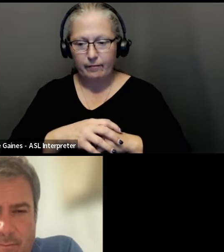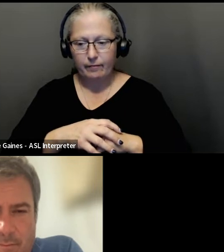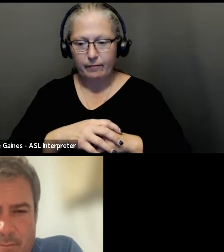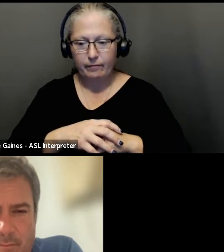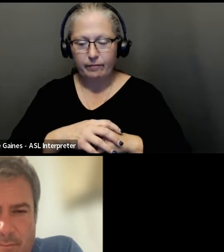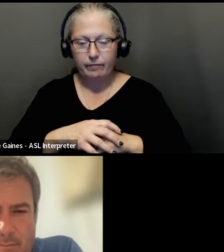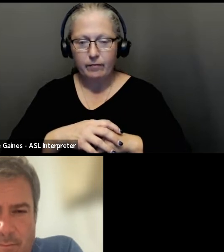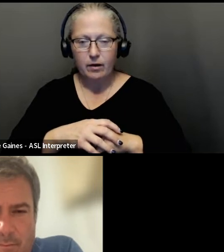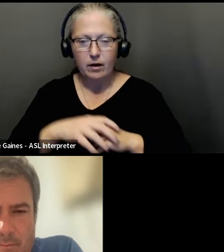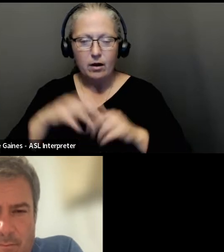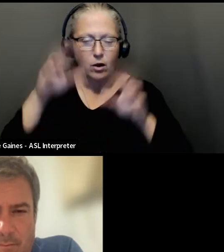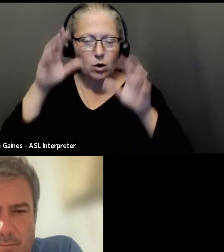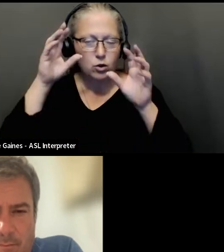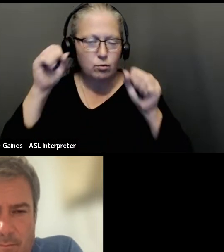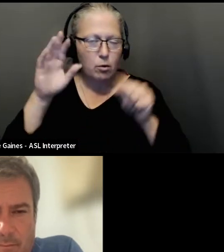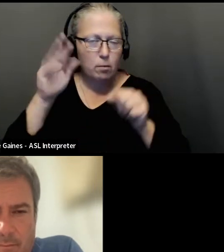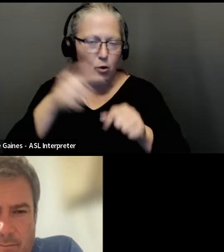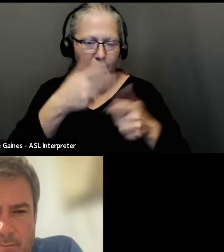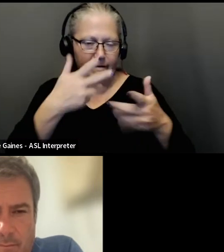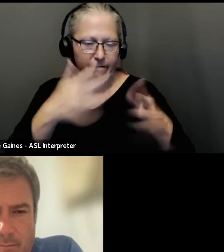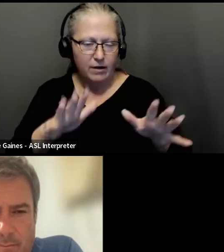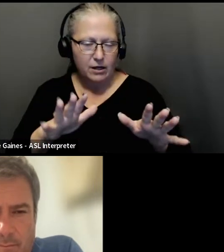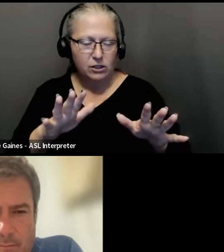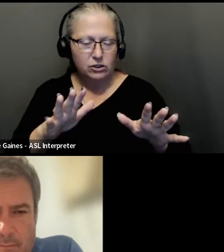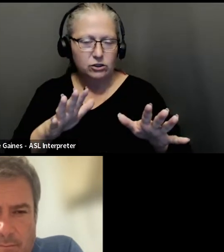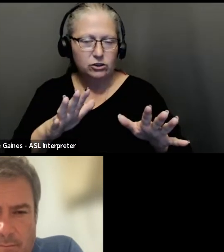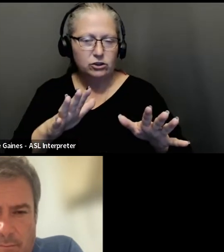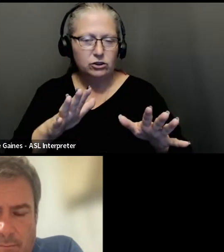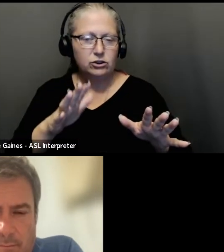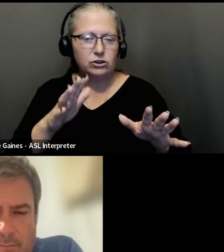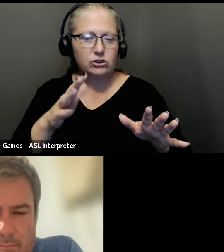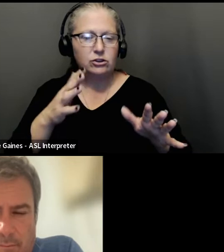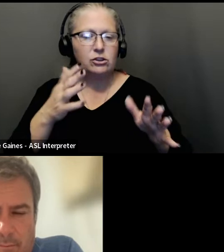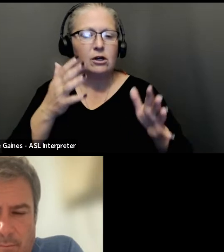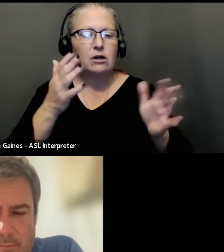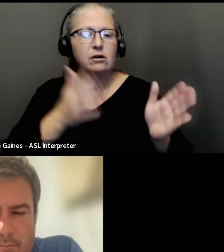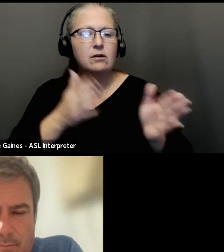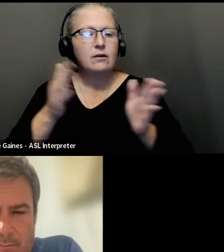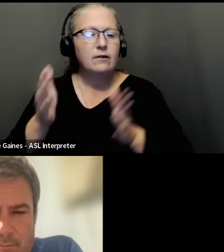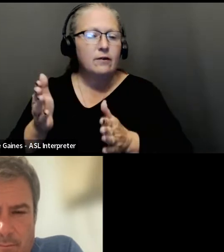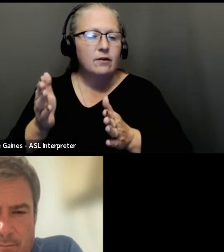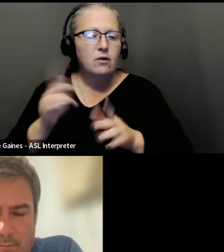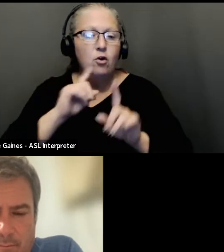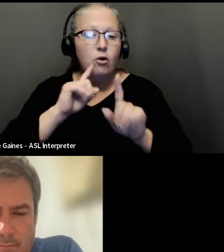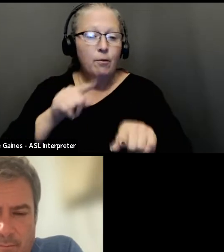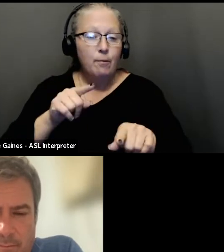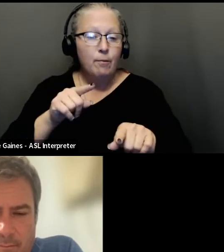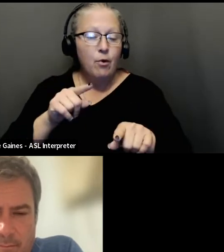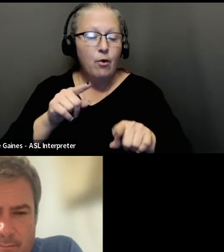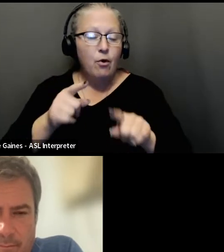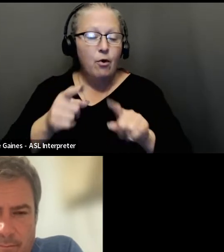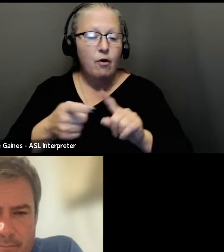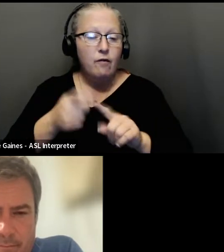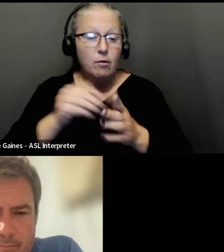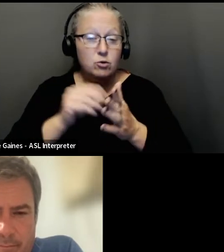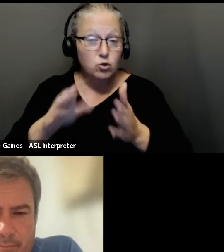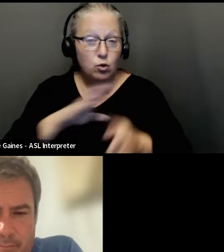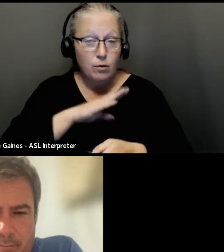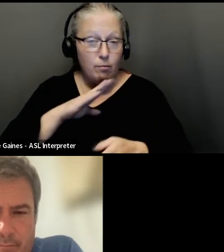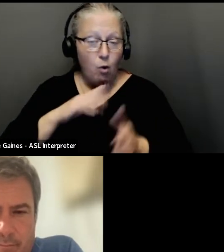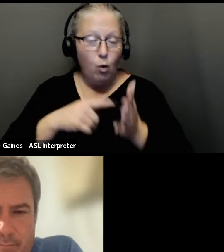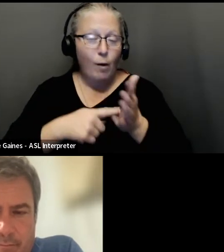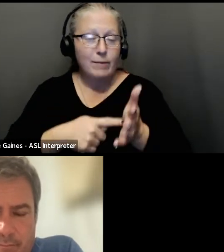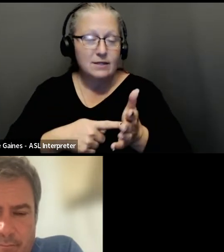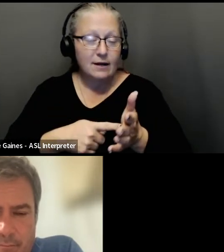Superintendent Booker, I think you said you already did yours. And then can we have the report by our student board